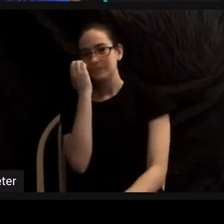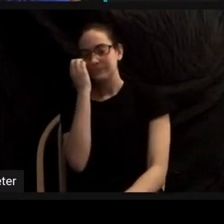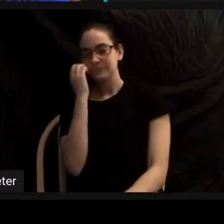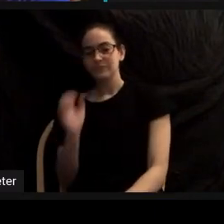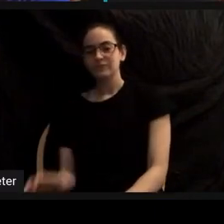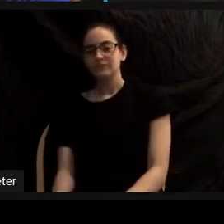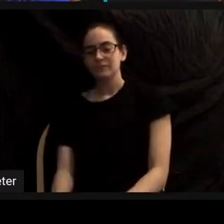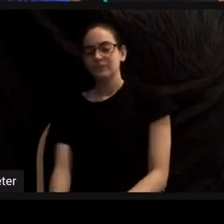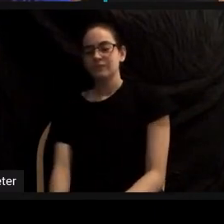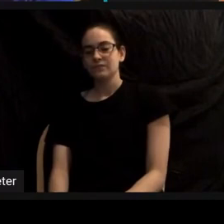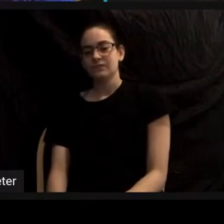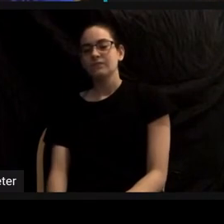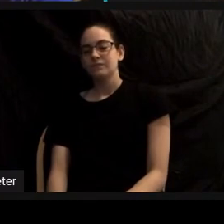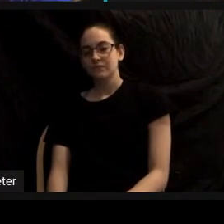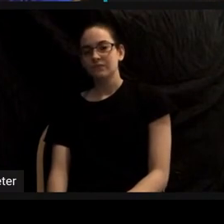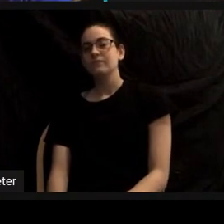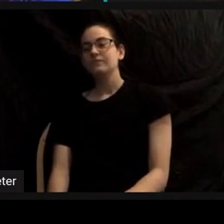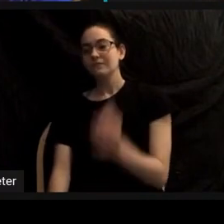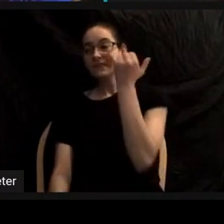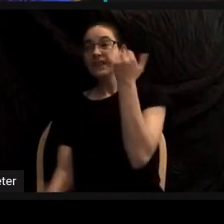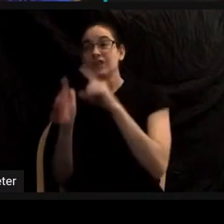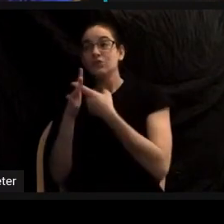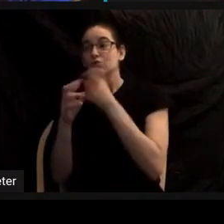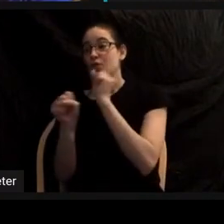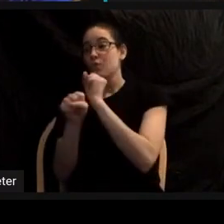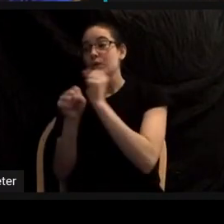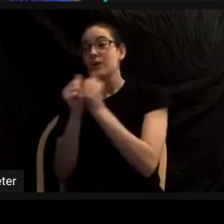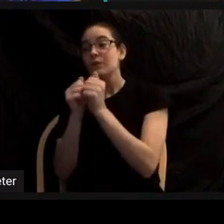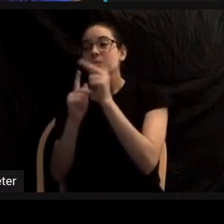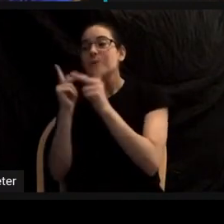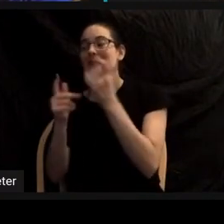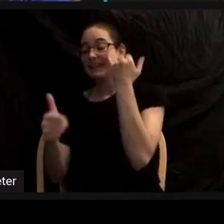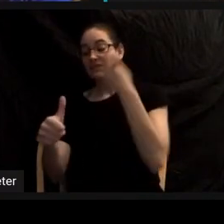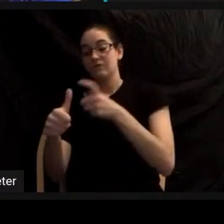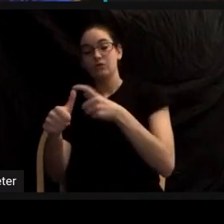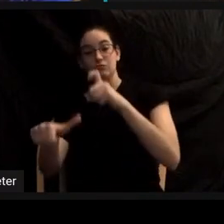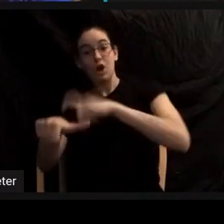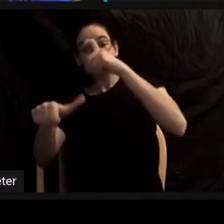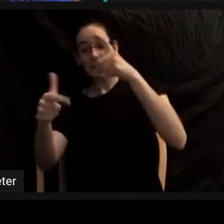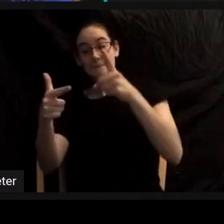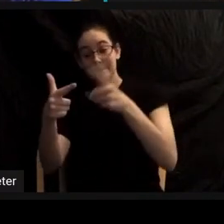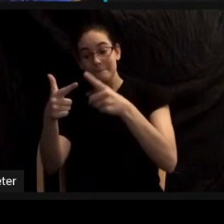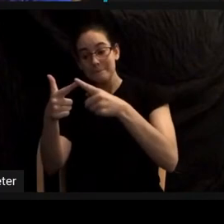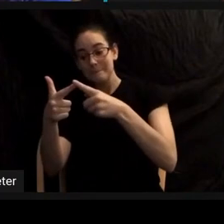making sure you are, you know, if you are on time, good at what you do and good to work with, you're